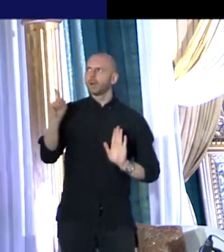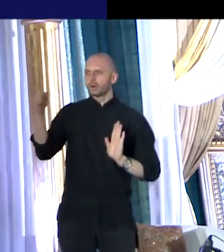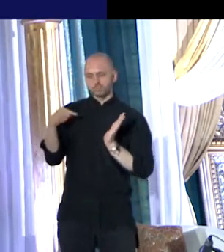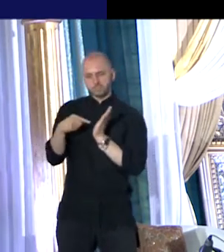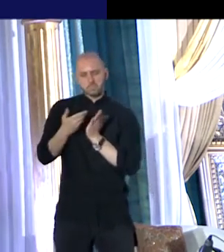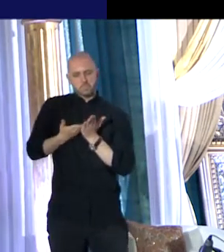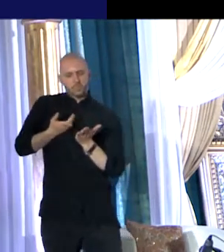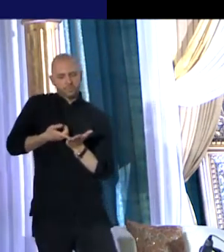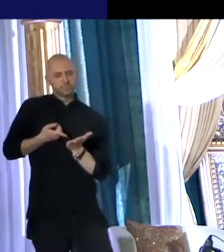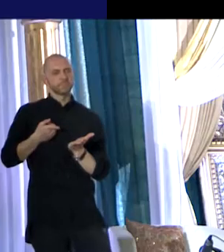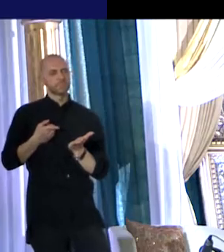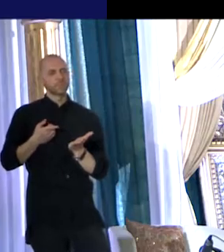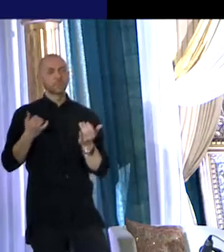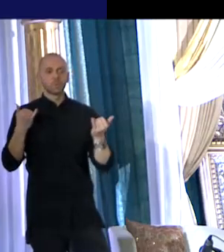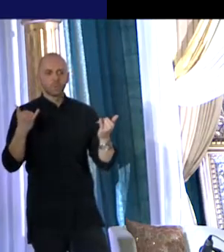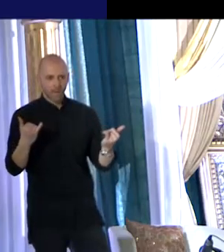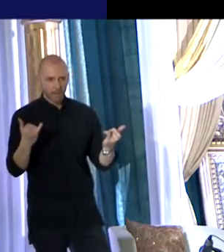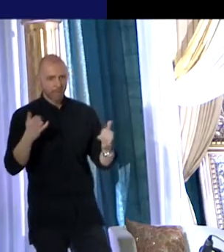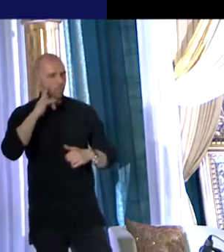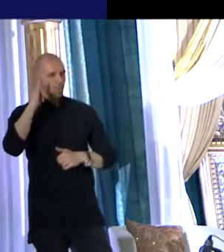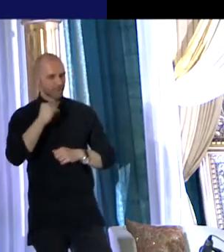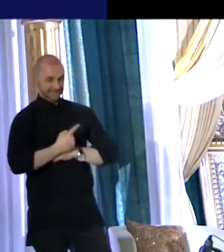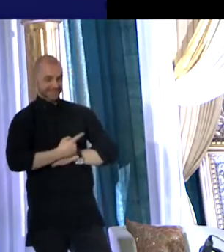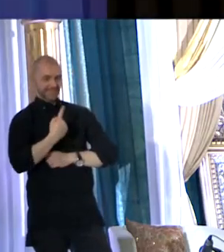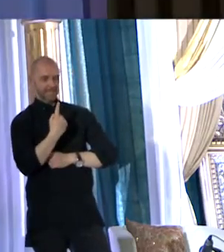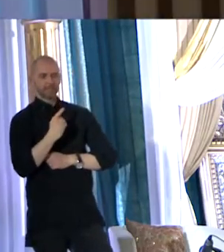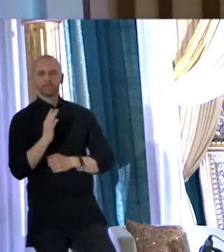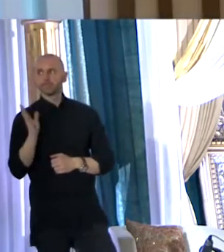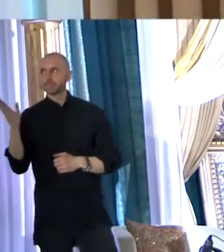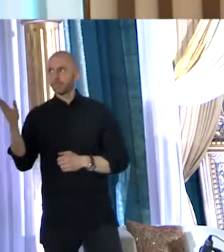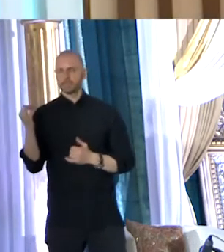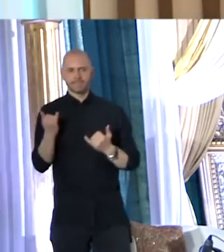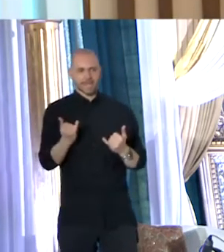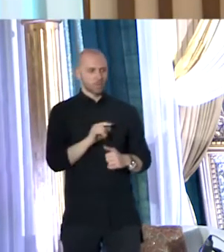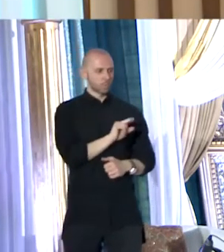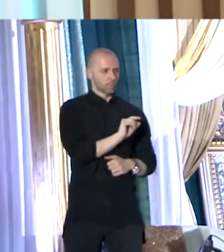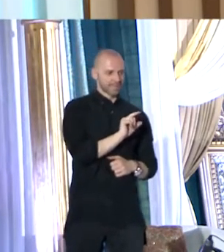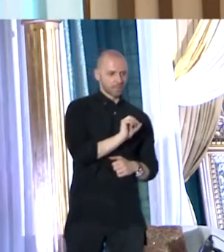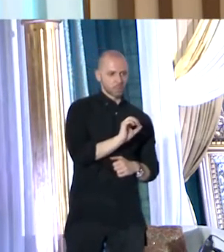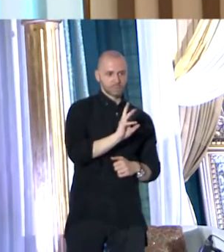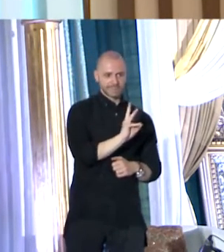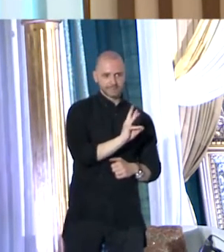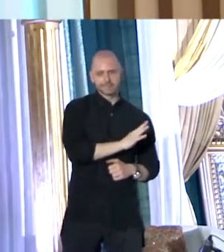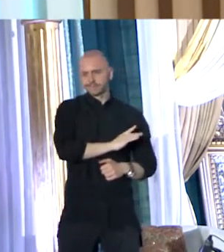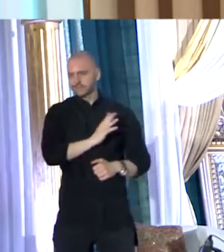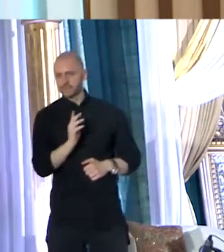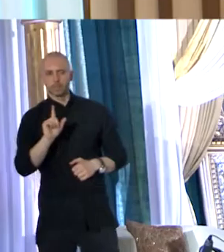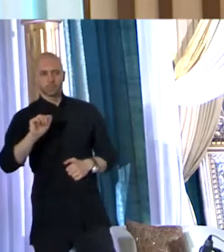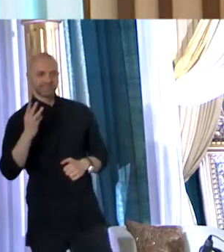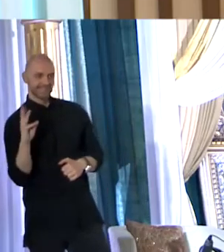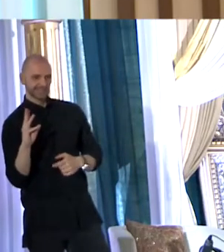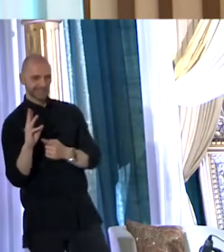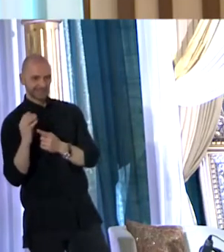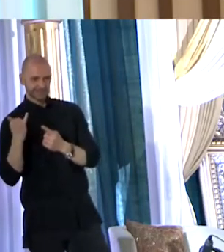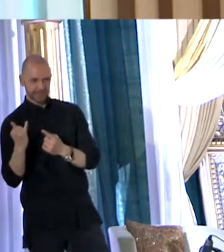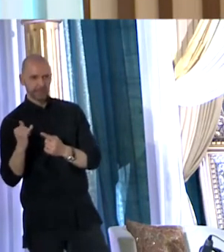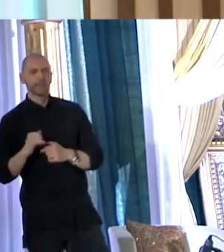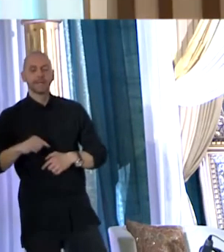our current survey. Excuse me. This time, we partnered with a number of